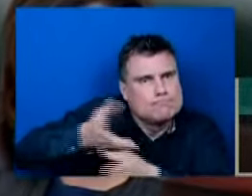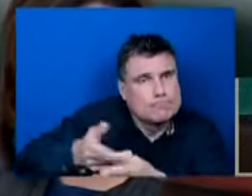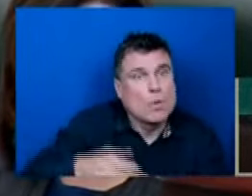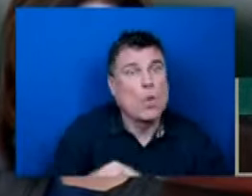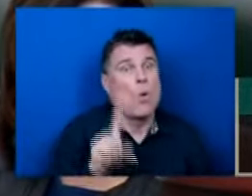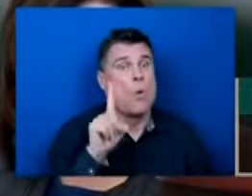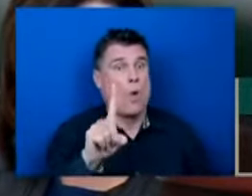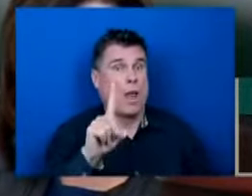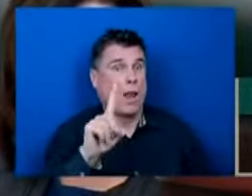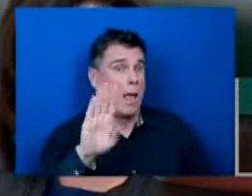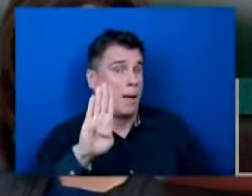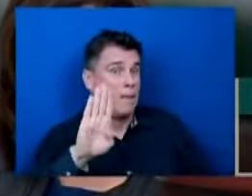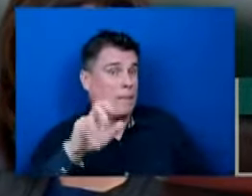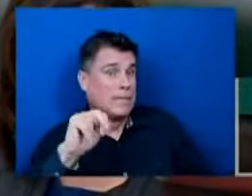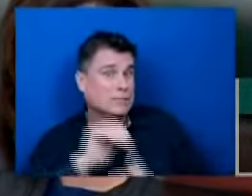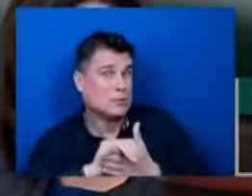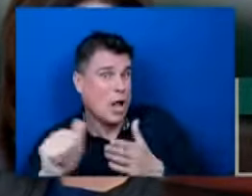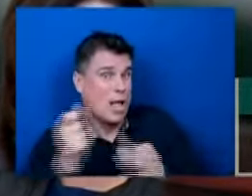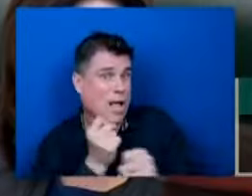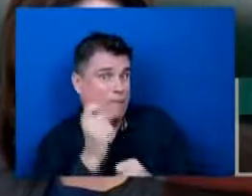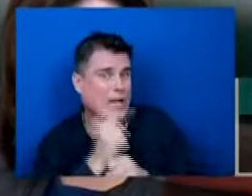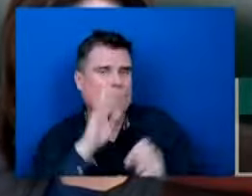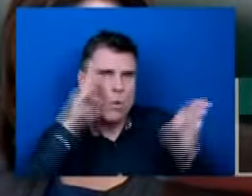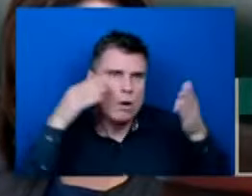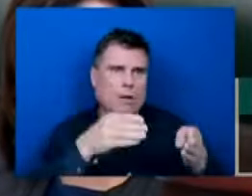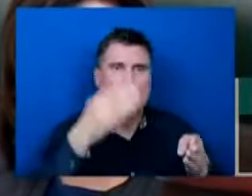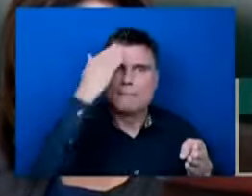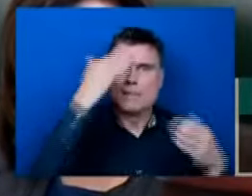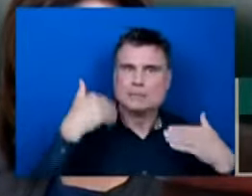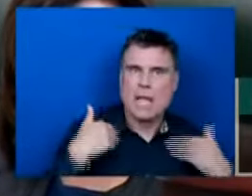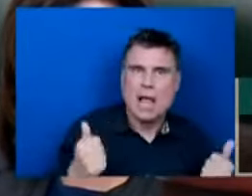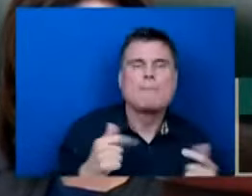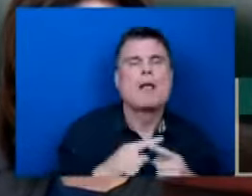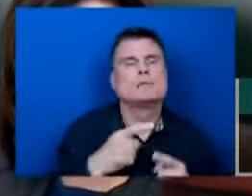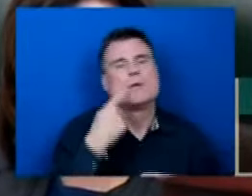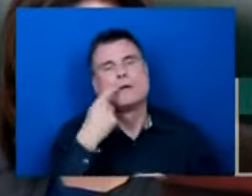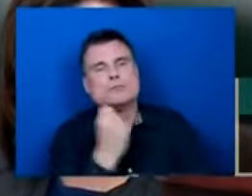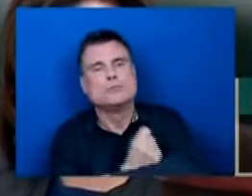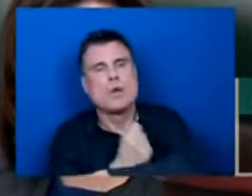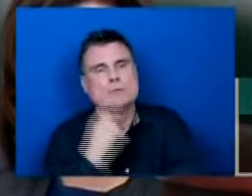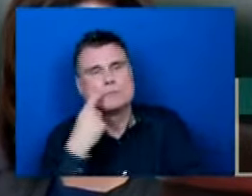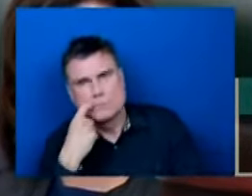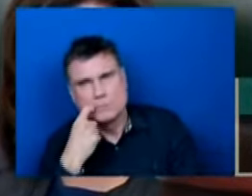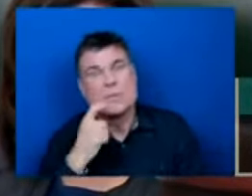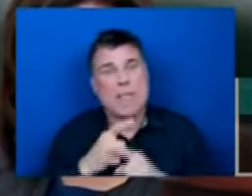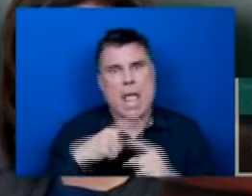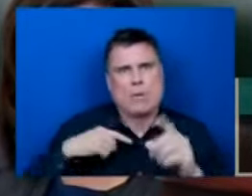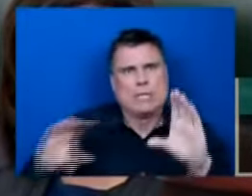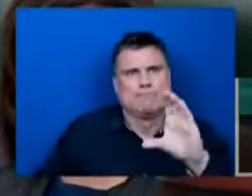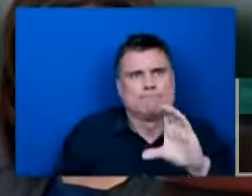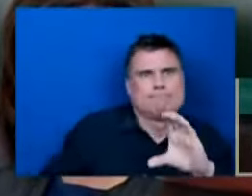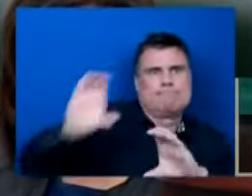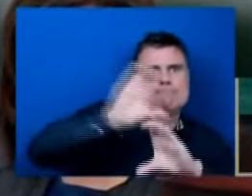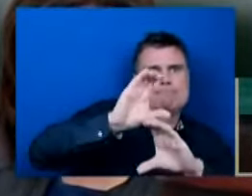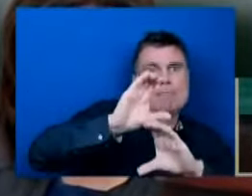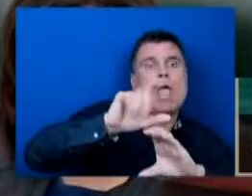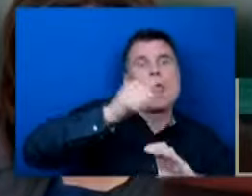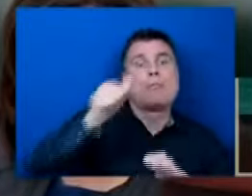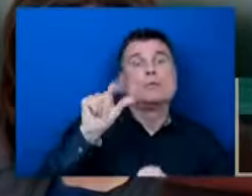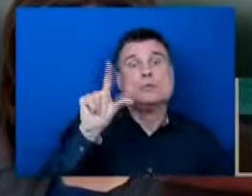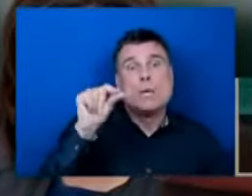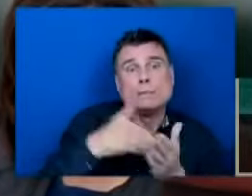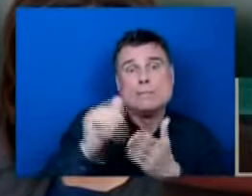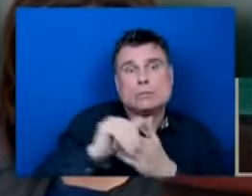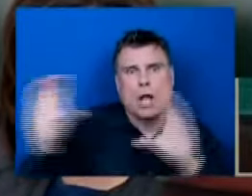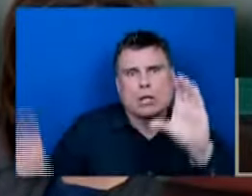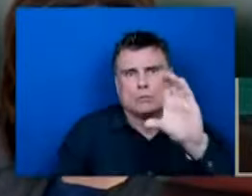and Budget 2022 invests an additional $20 million to further implement a recovery-oriented system of care that builds